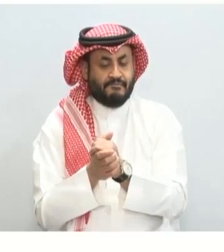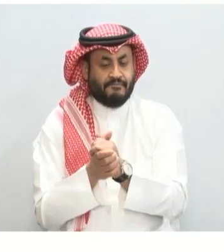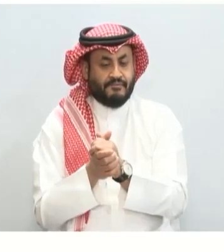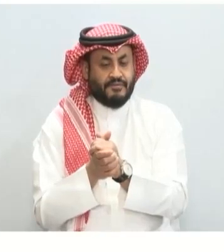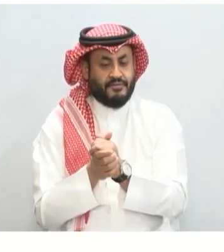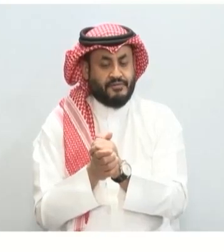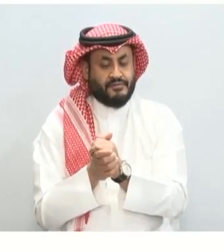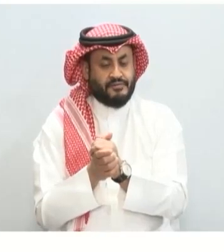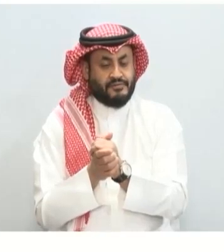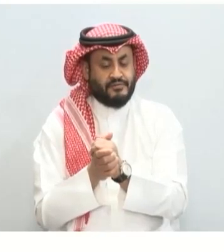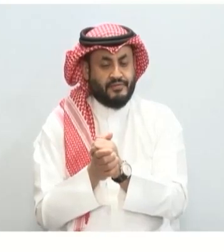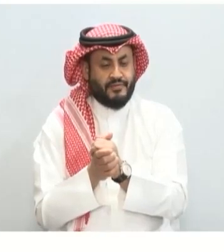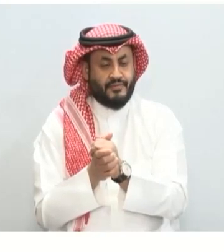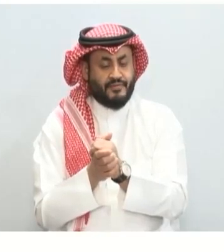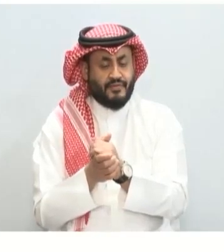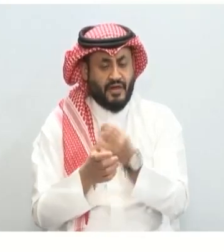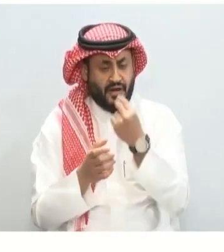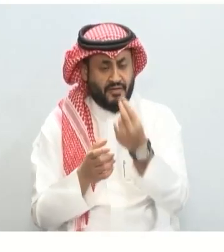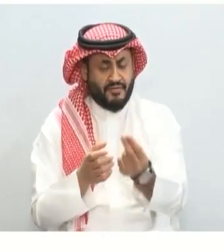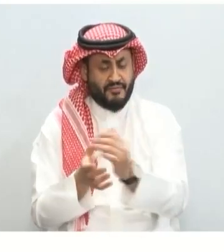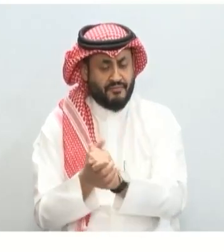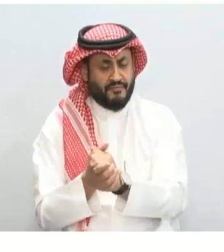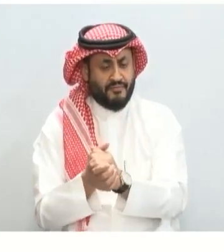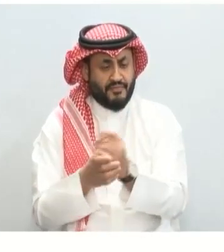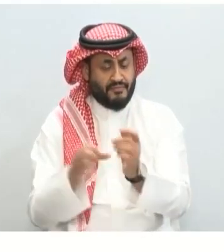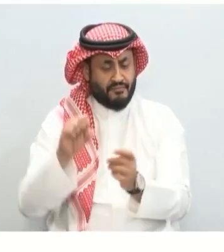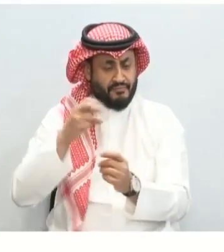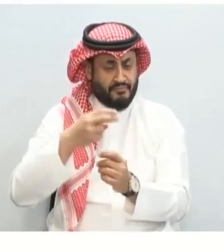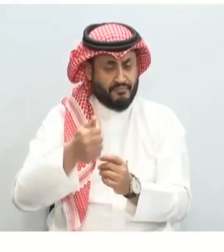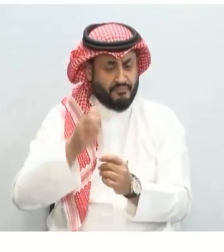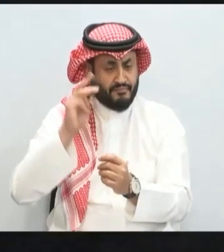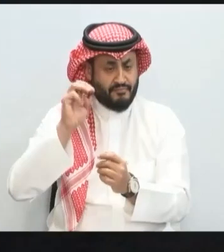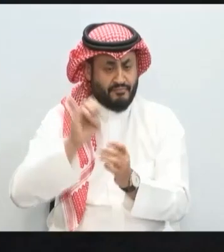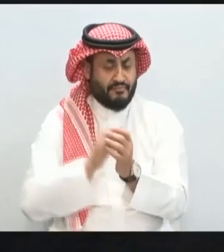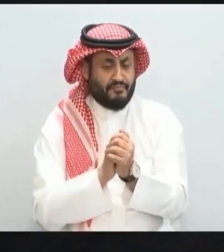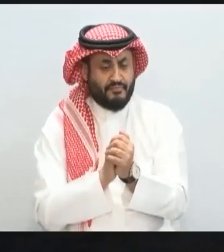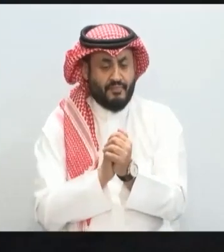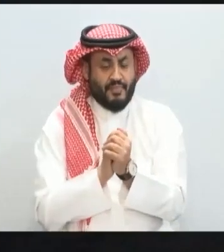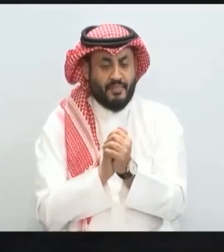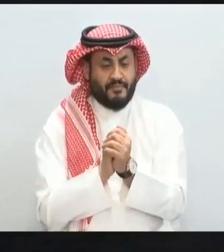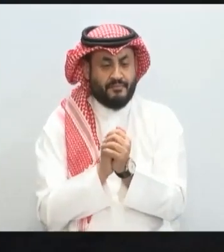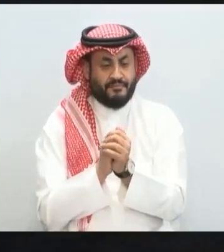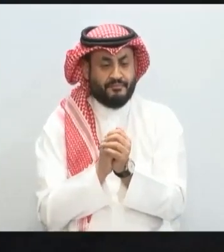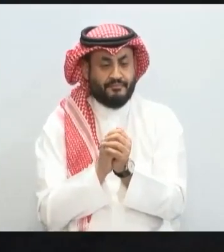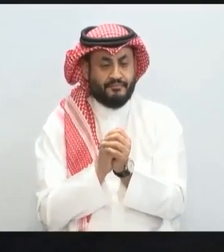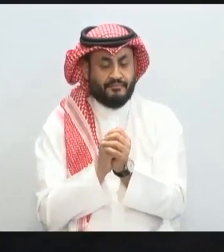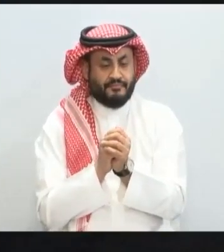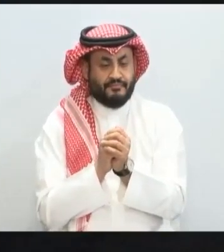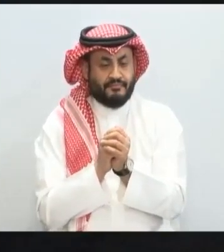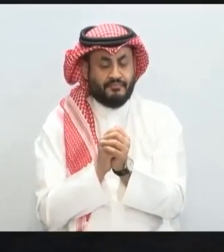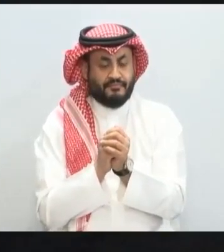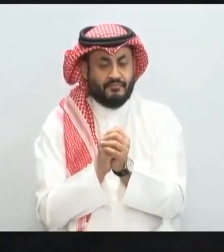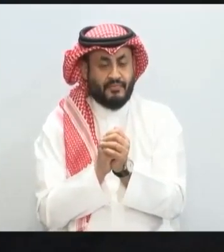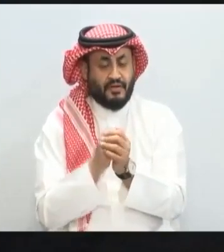That's a shame. I wanted you to try more of my food. That's a shame that you can't try more. I made